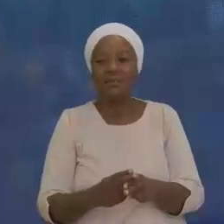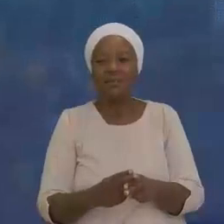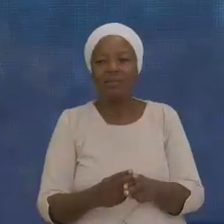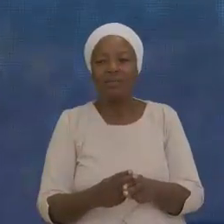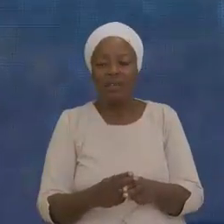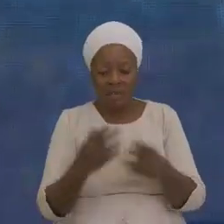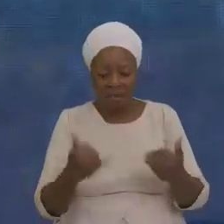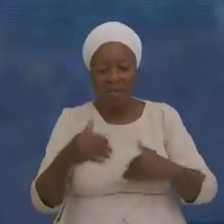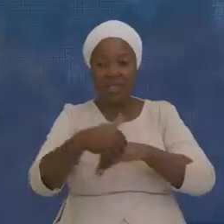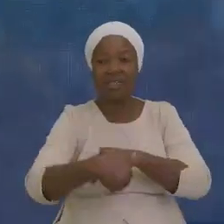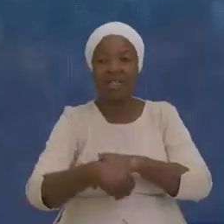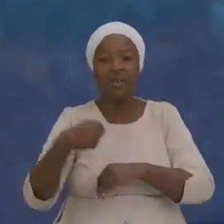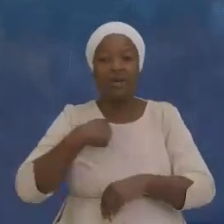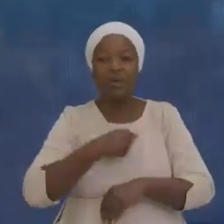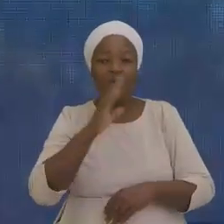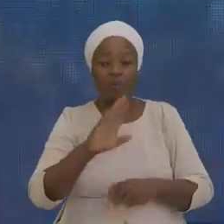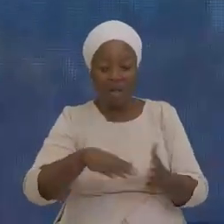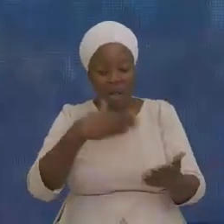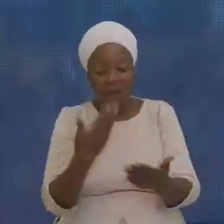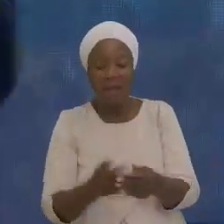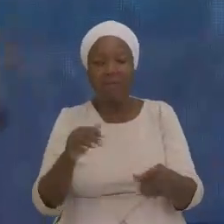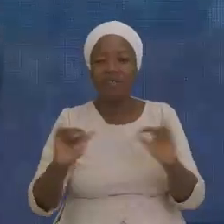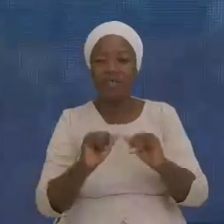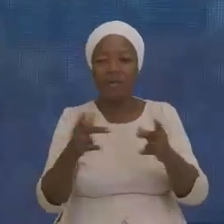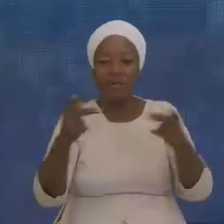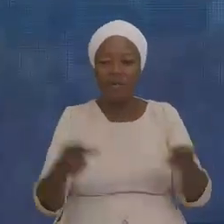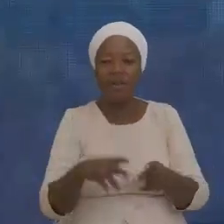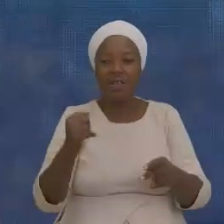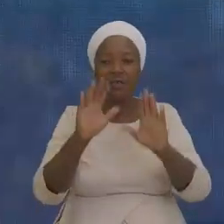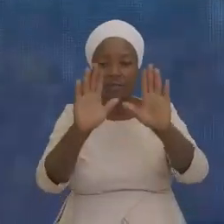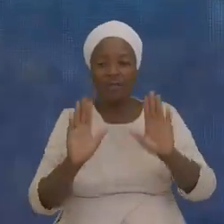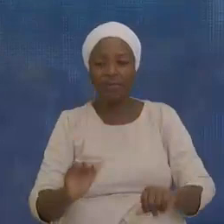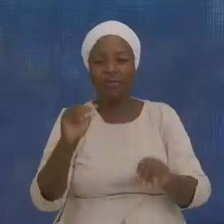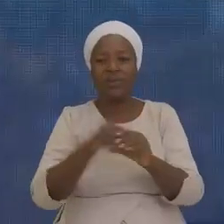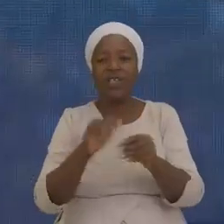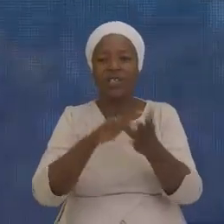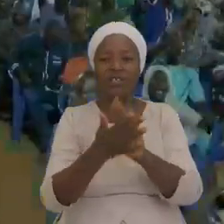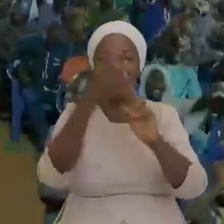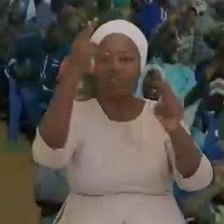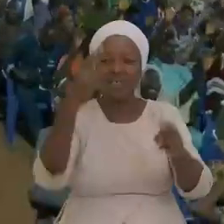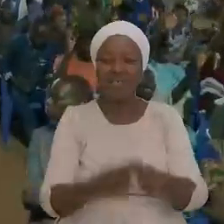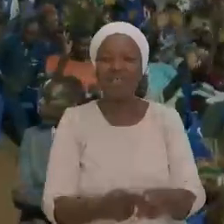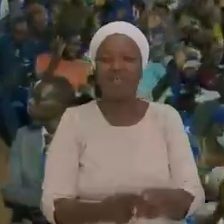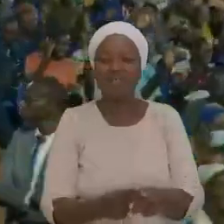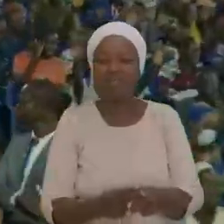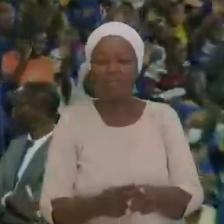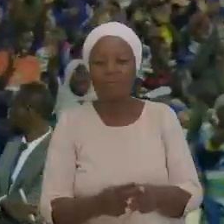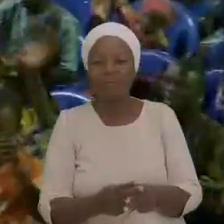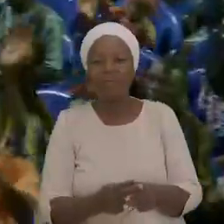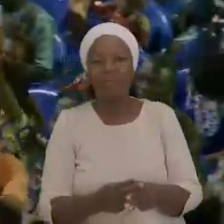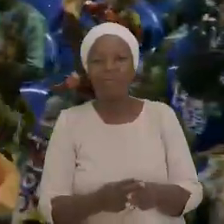Tonight, we will reach that same place of miracle in Jesus' name.